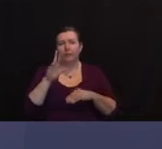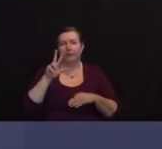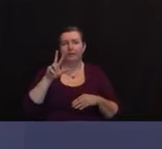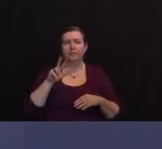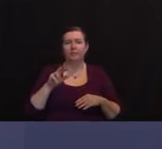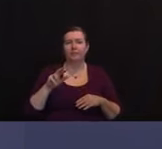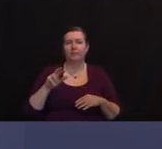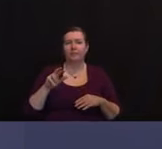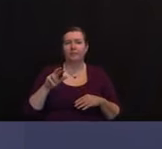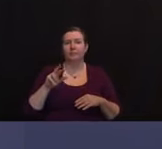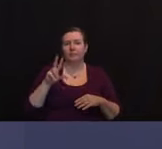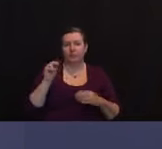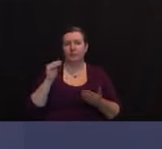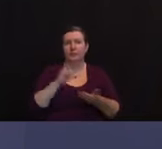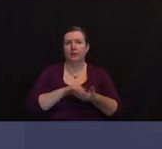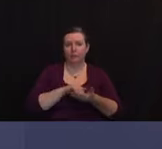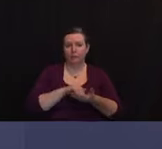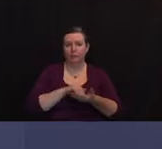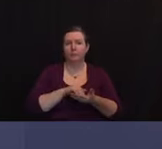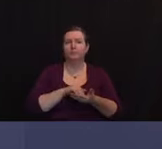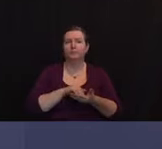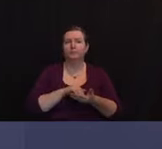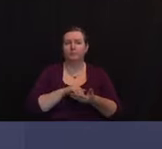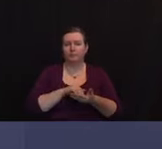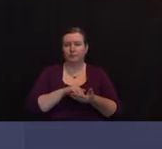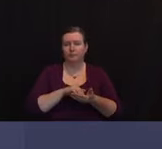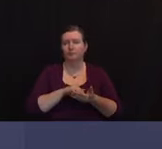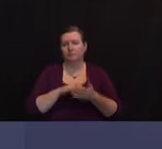made over 11,000 appointments.